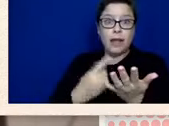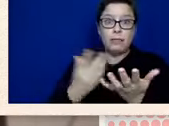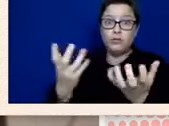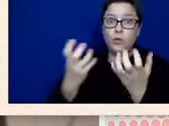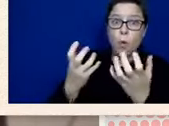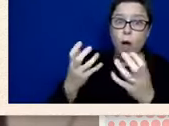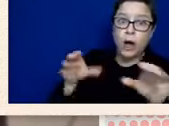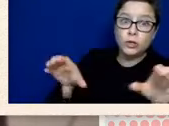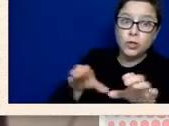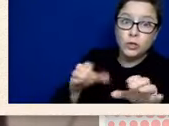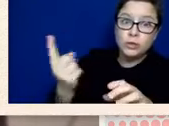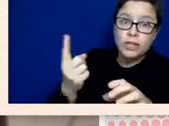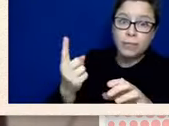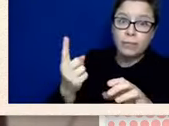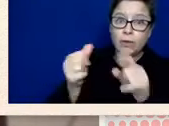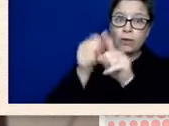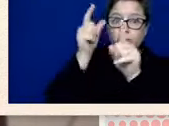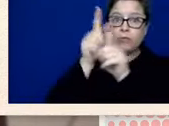your siblings, or